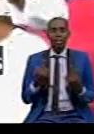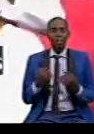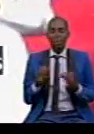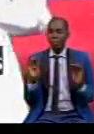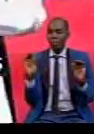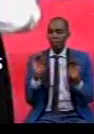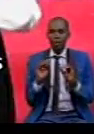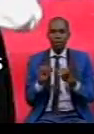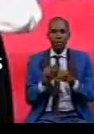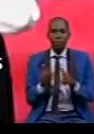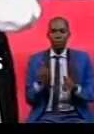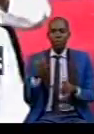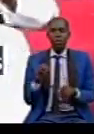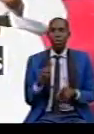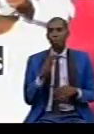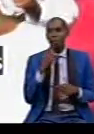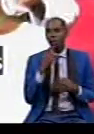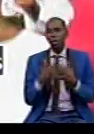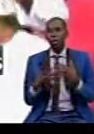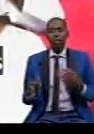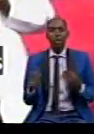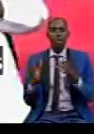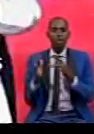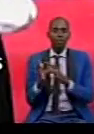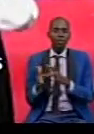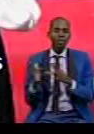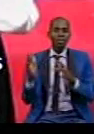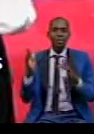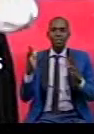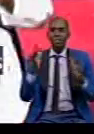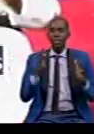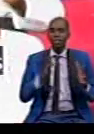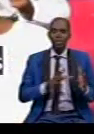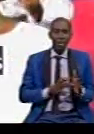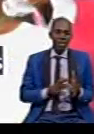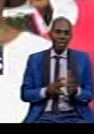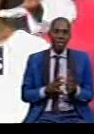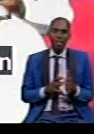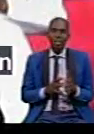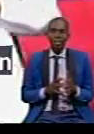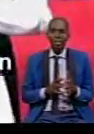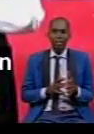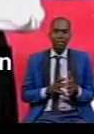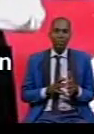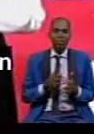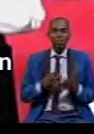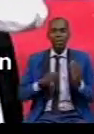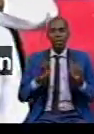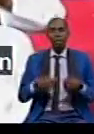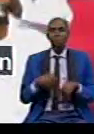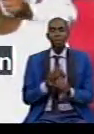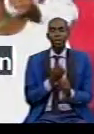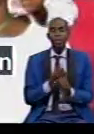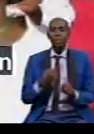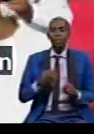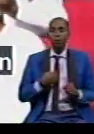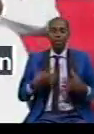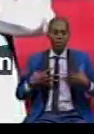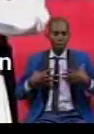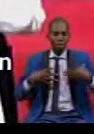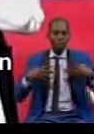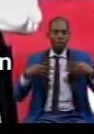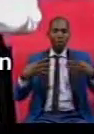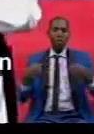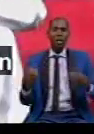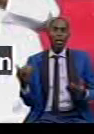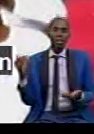sea, from the sky, from the bush. We have the power over